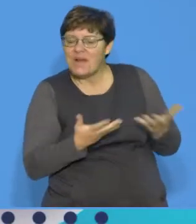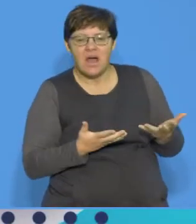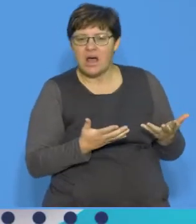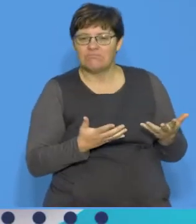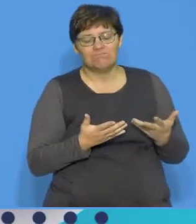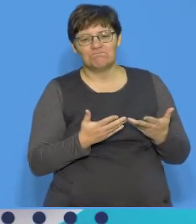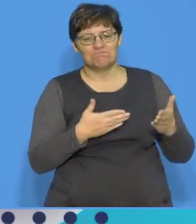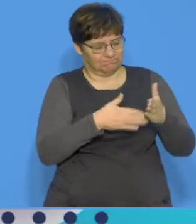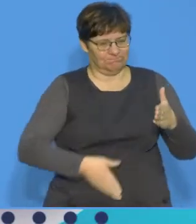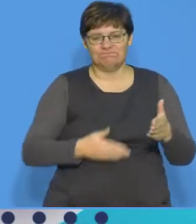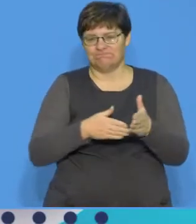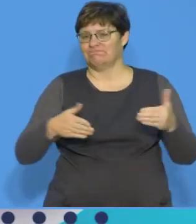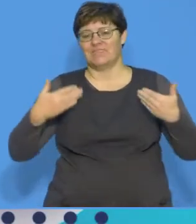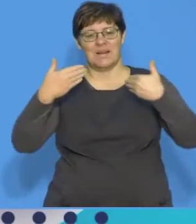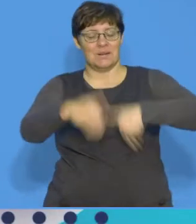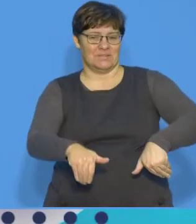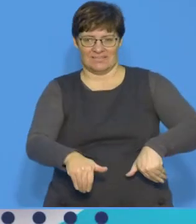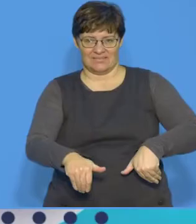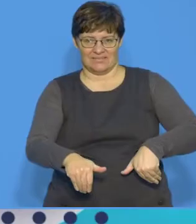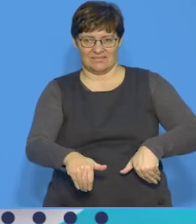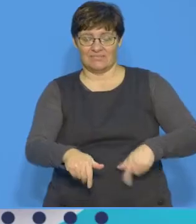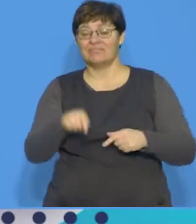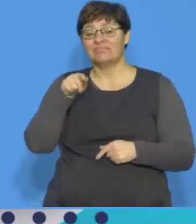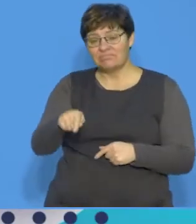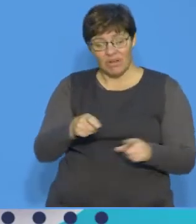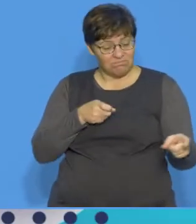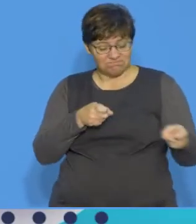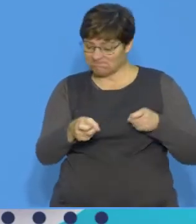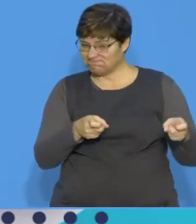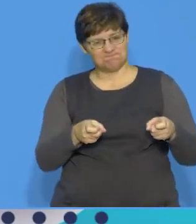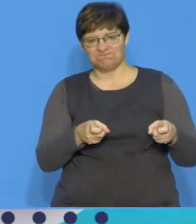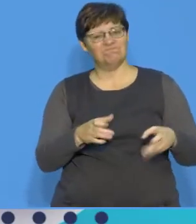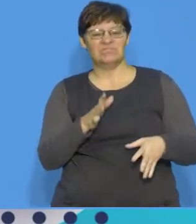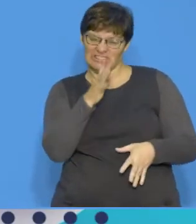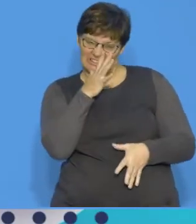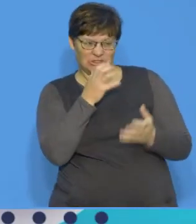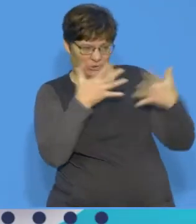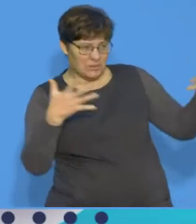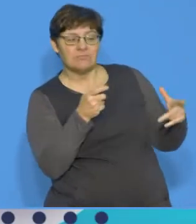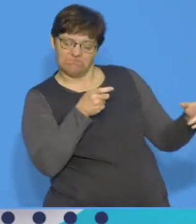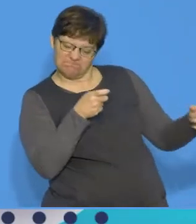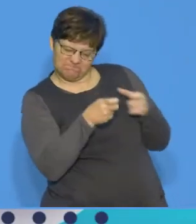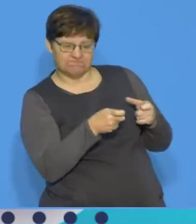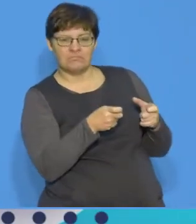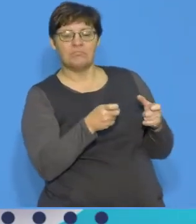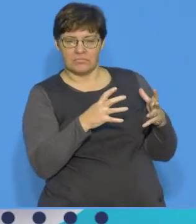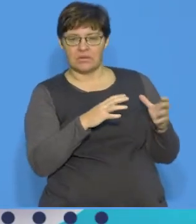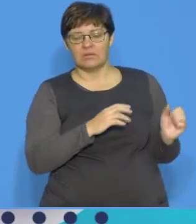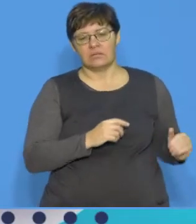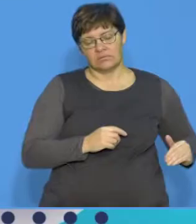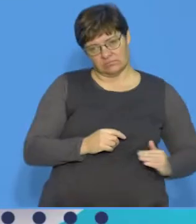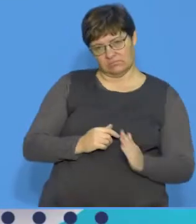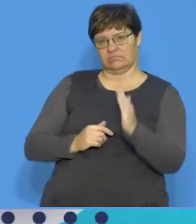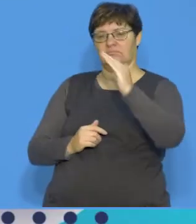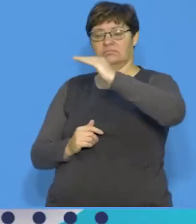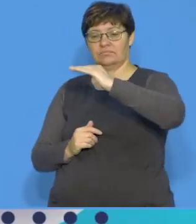limiting factors control the population. Now, here's the curved ball for